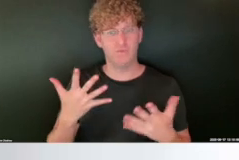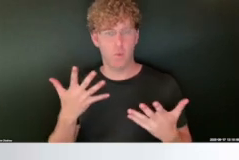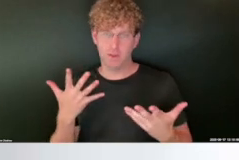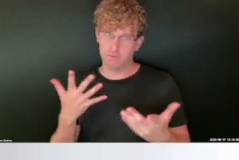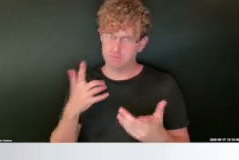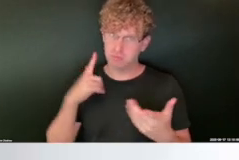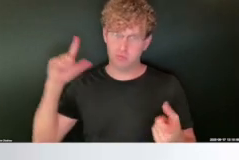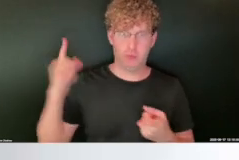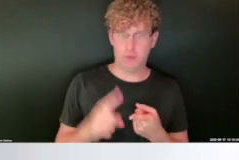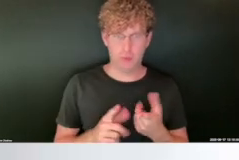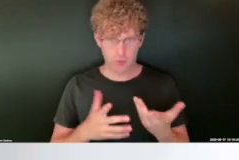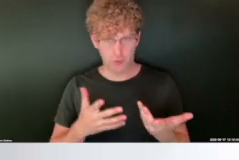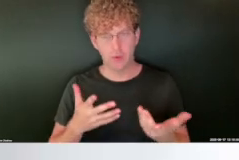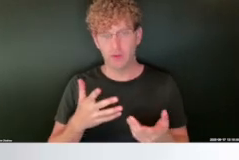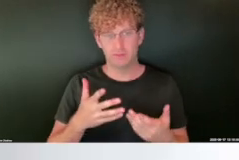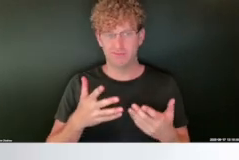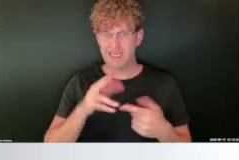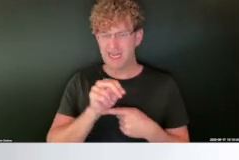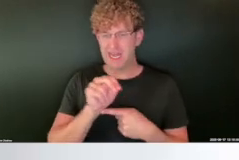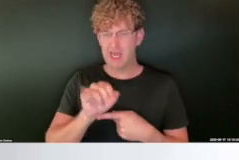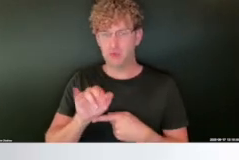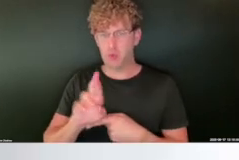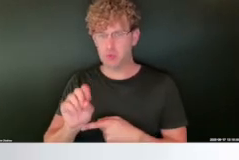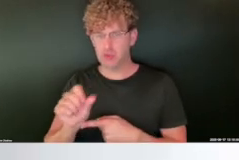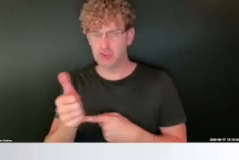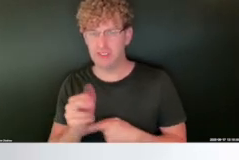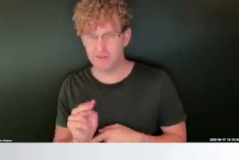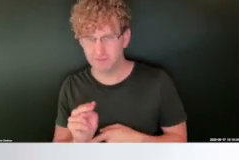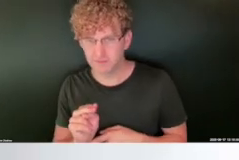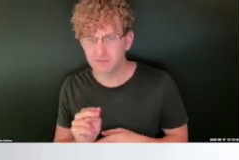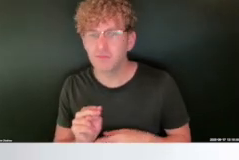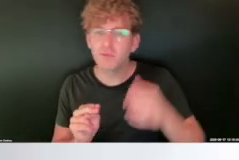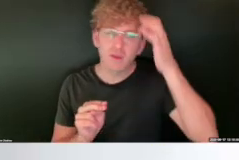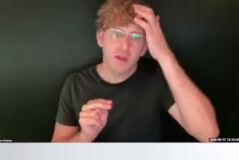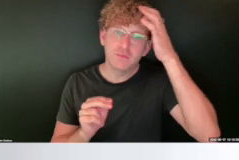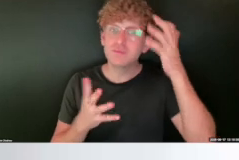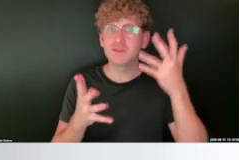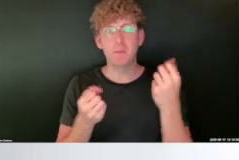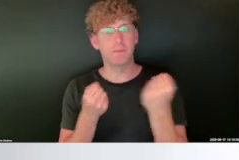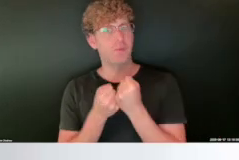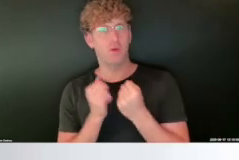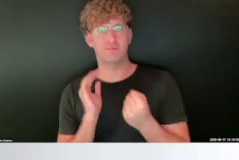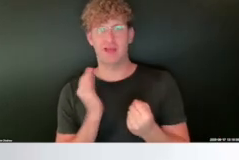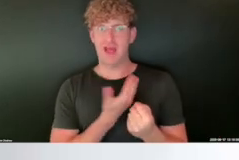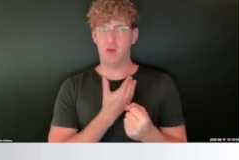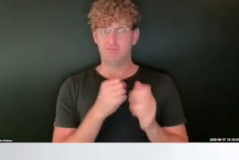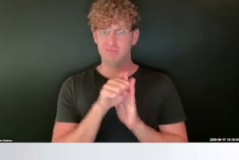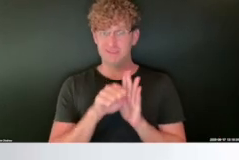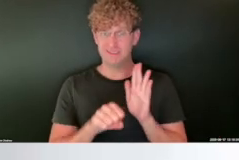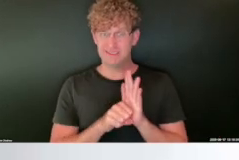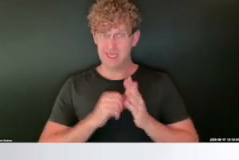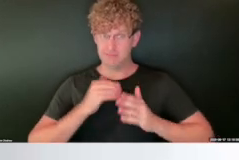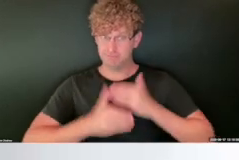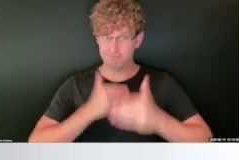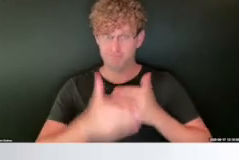order to support our state implementation plan to meet federal regulations. In this regard, CARB is